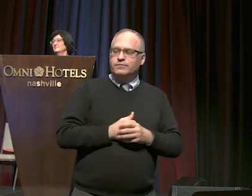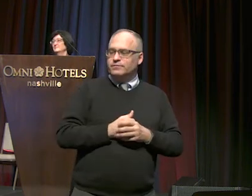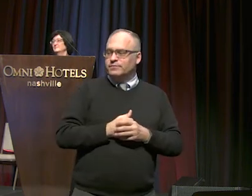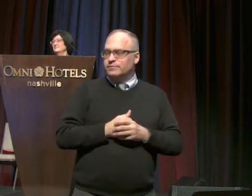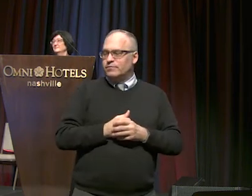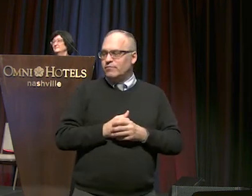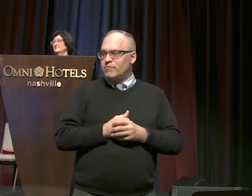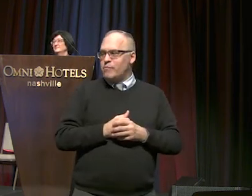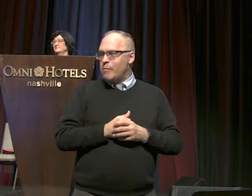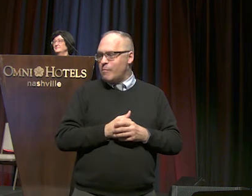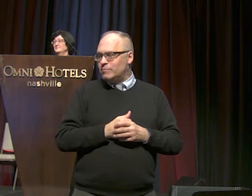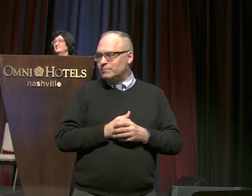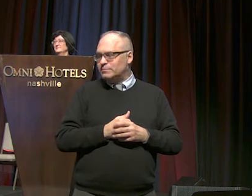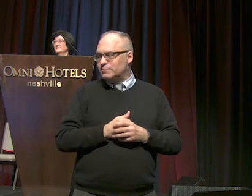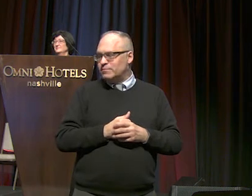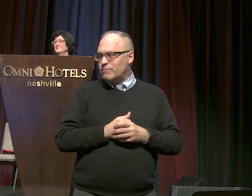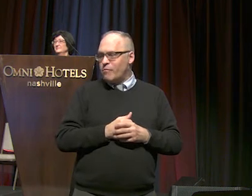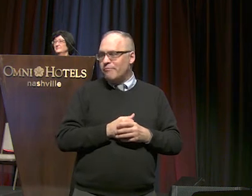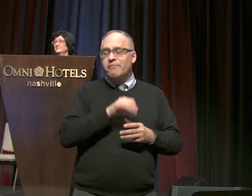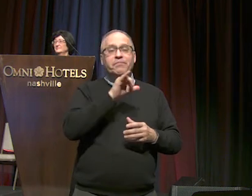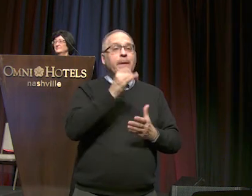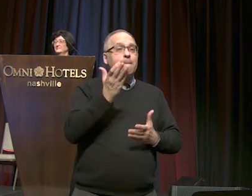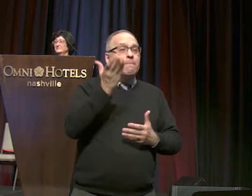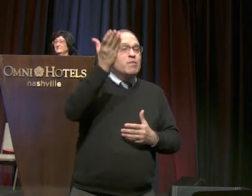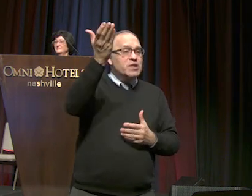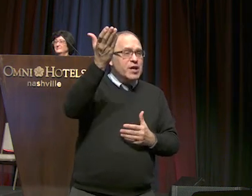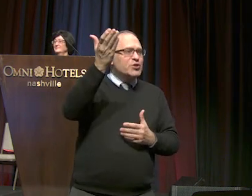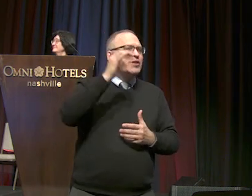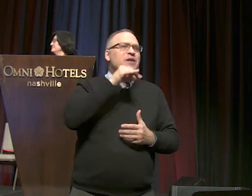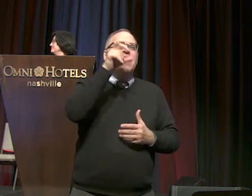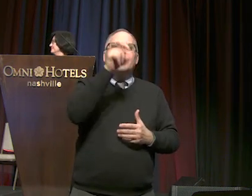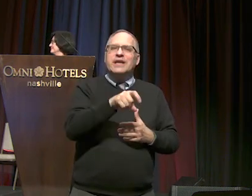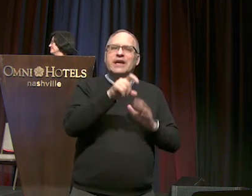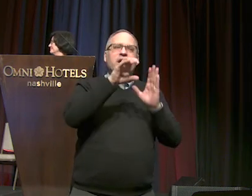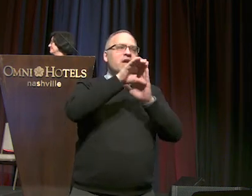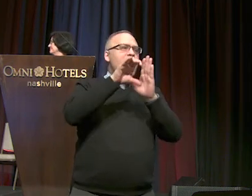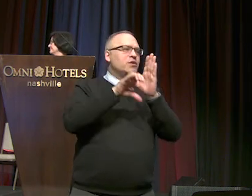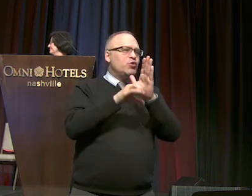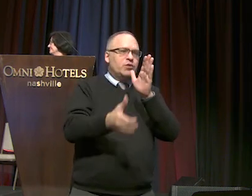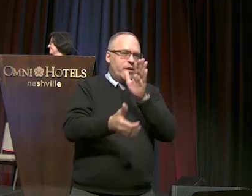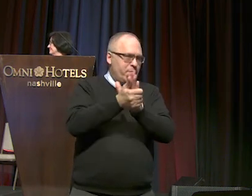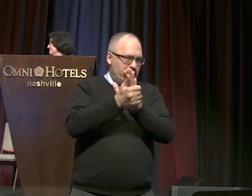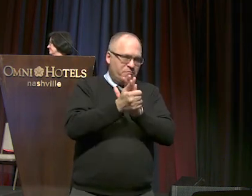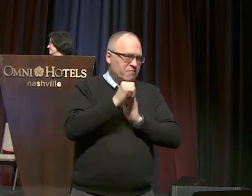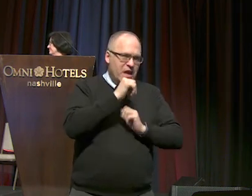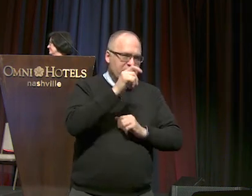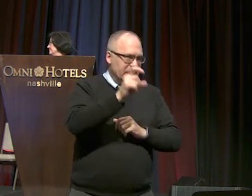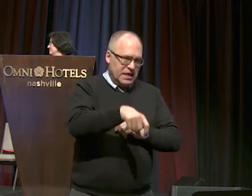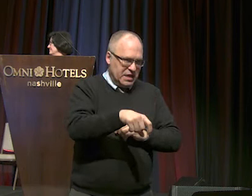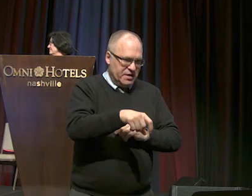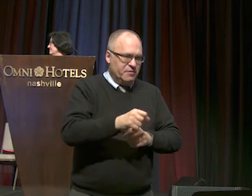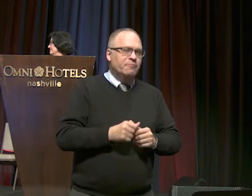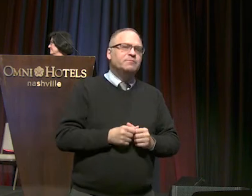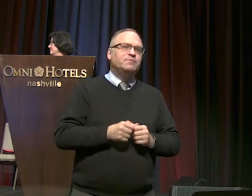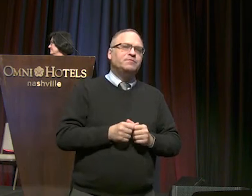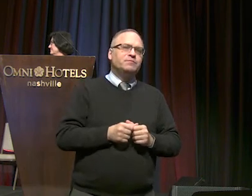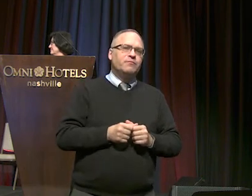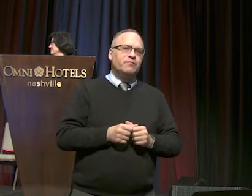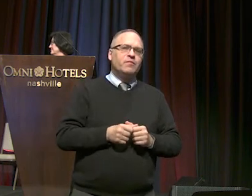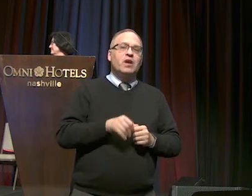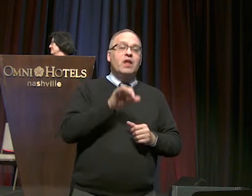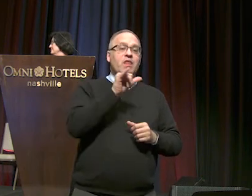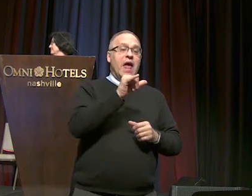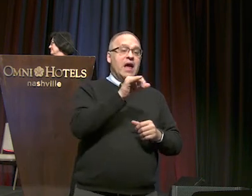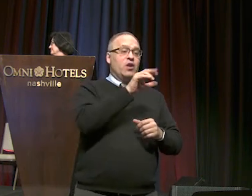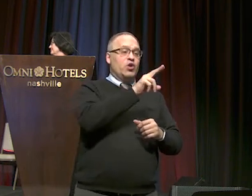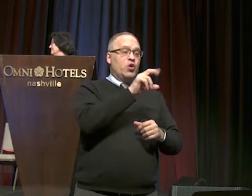will be a petition that does not require constitutional amendments. The U.S. Regional Committee will function